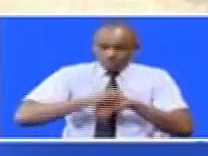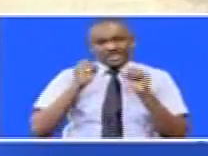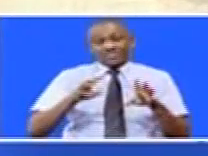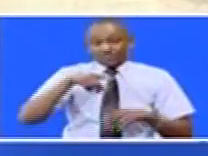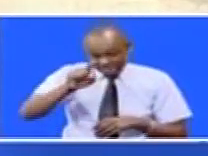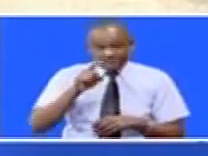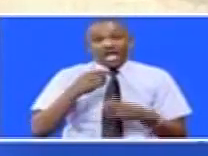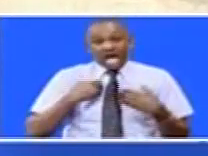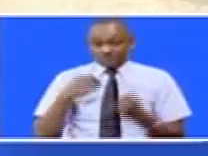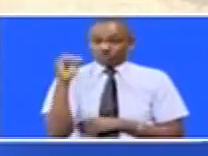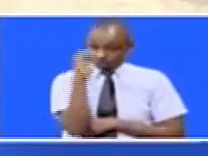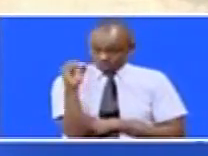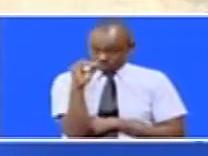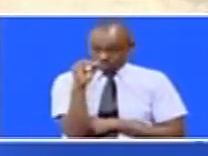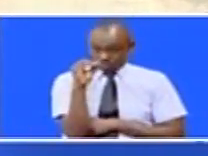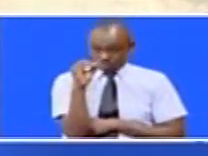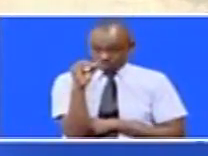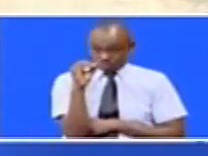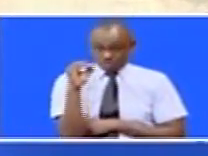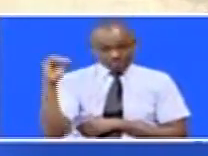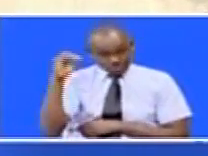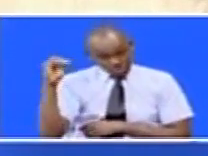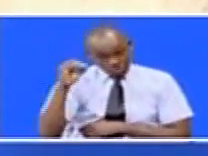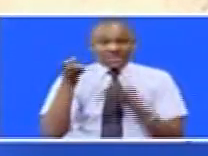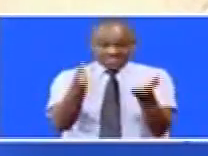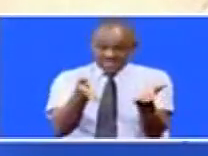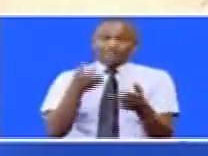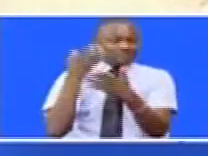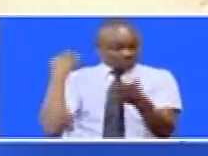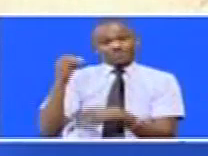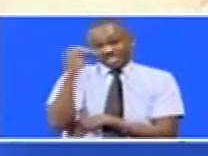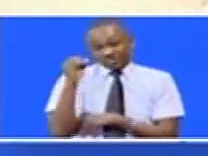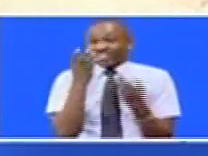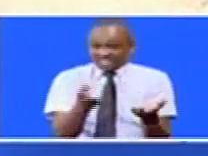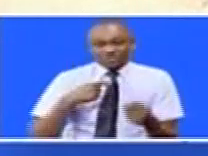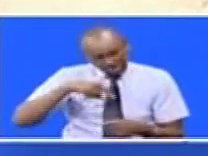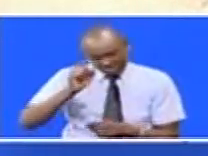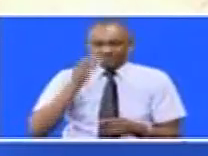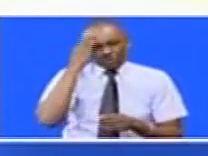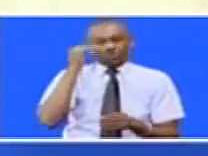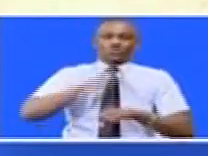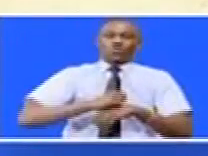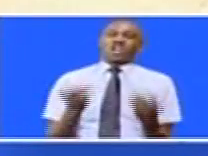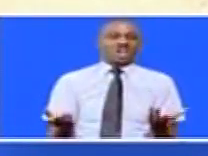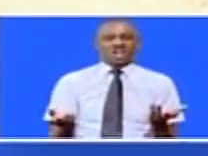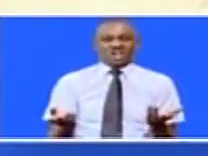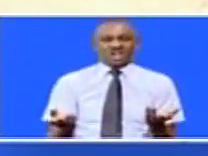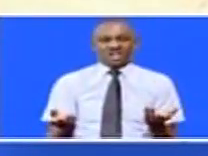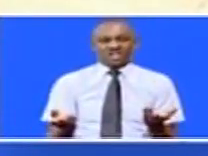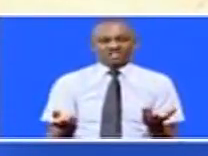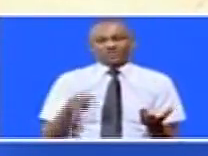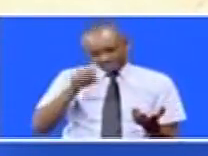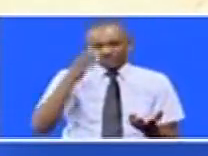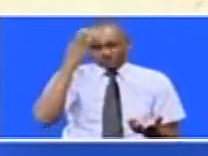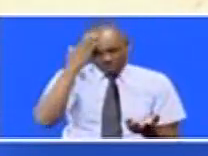have gone, they've come from the pre-unit. Those ones, at least they are, they know how school life